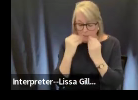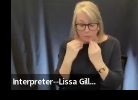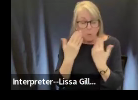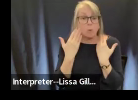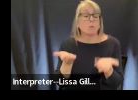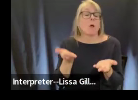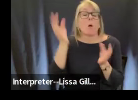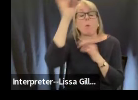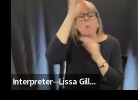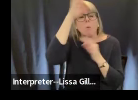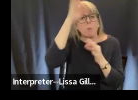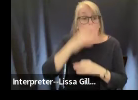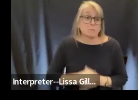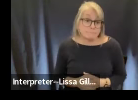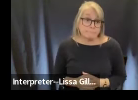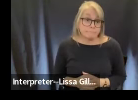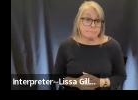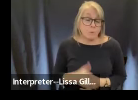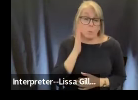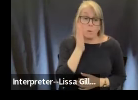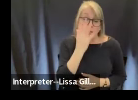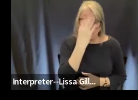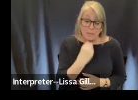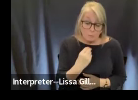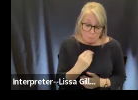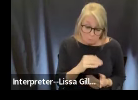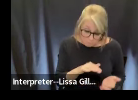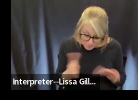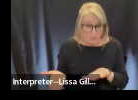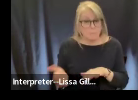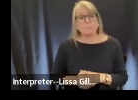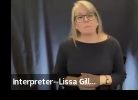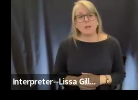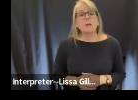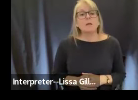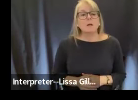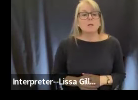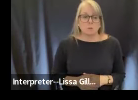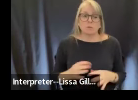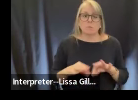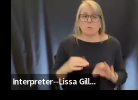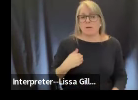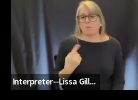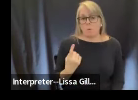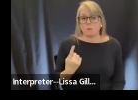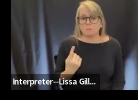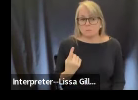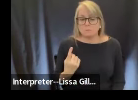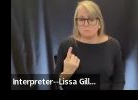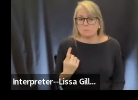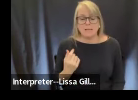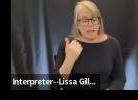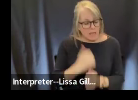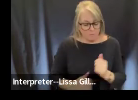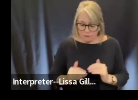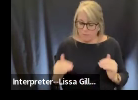eventually just keep you asleep. So for this, we advise having at least one, have it installed on every level. So again,